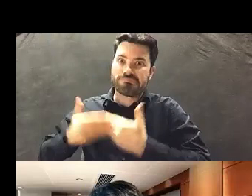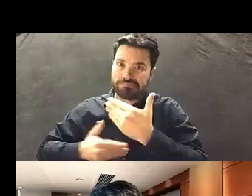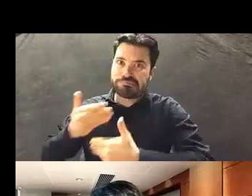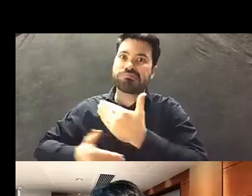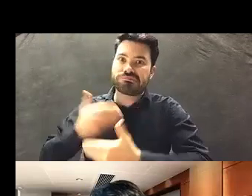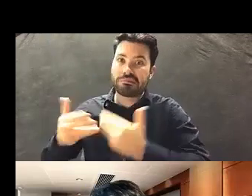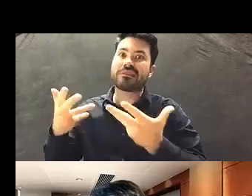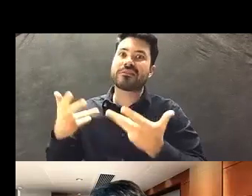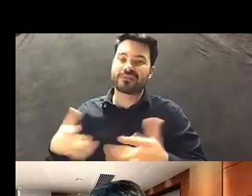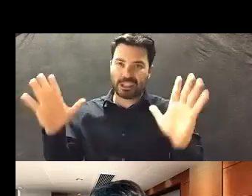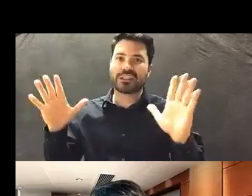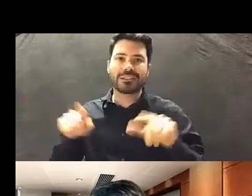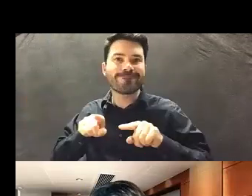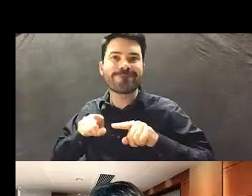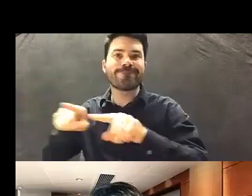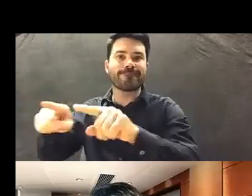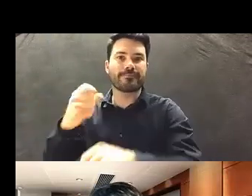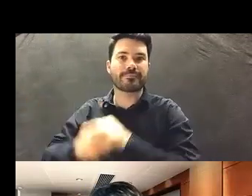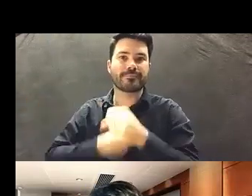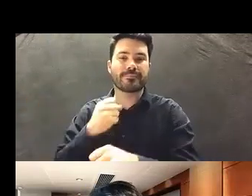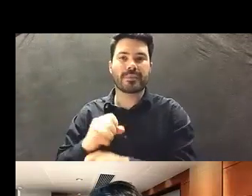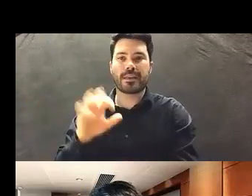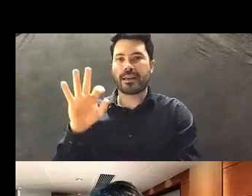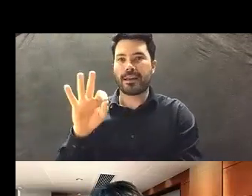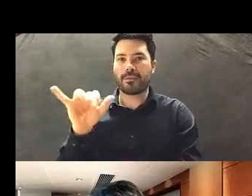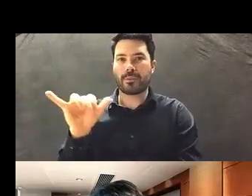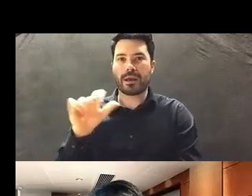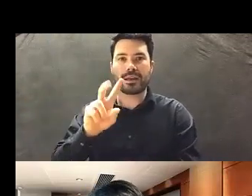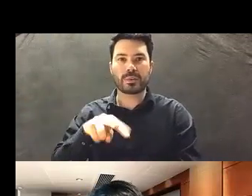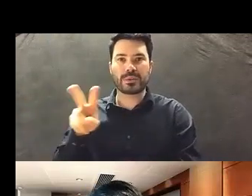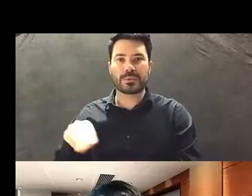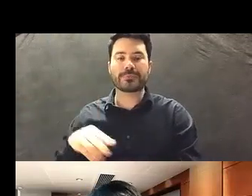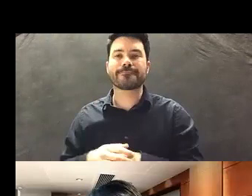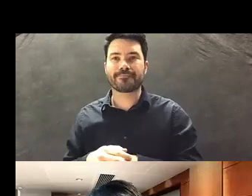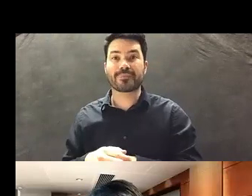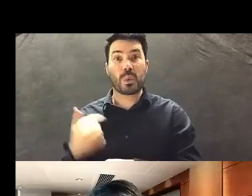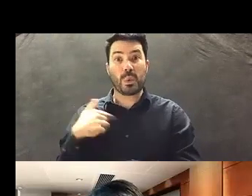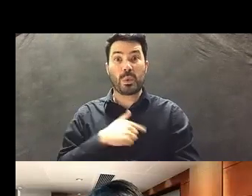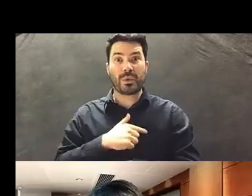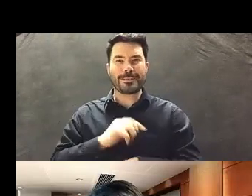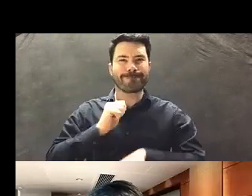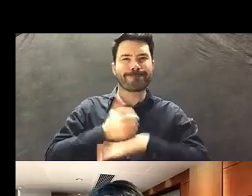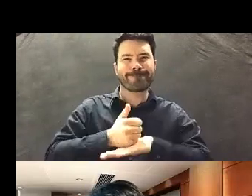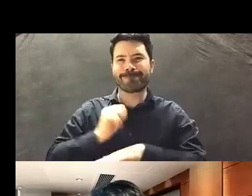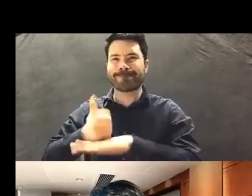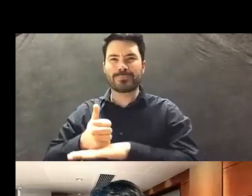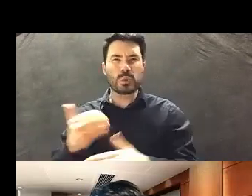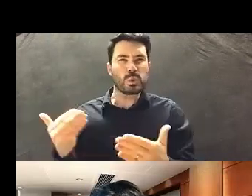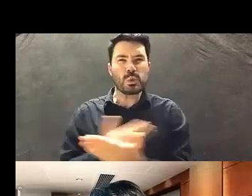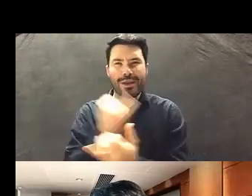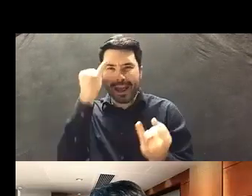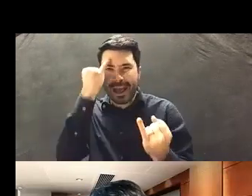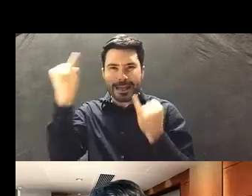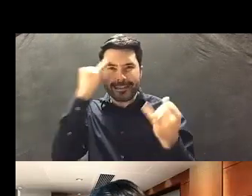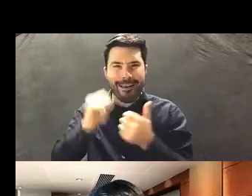throughout FY22. As we continue to implement new recruitment strategies to find the best